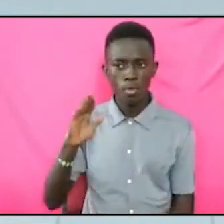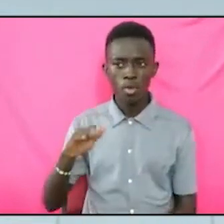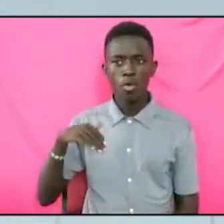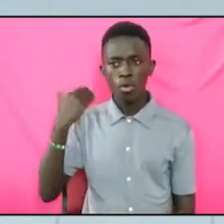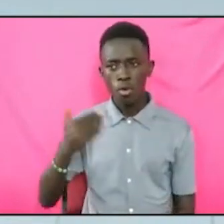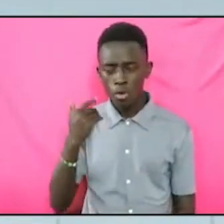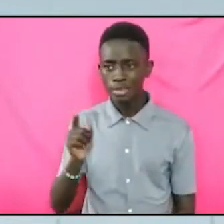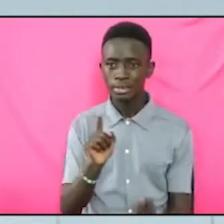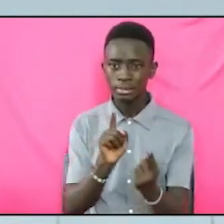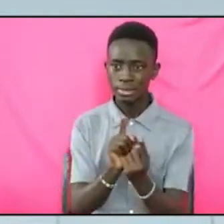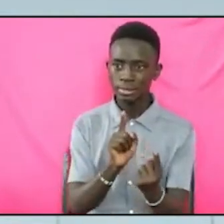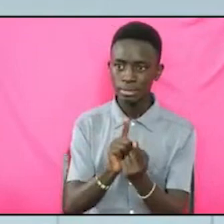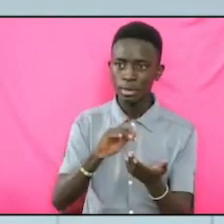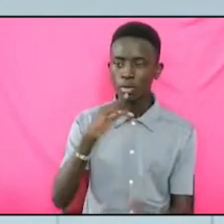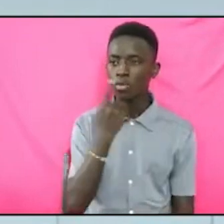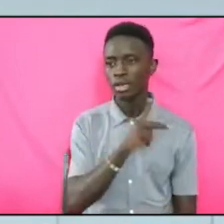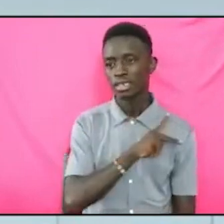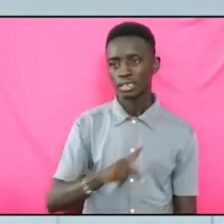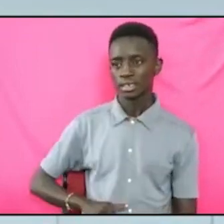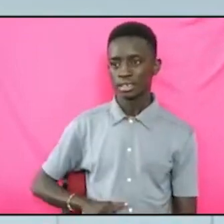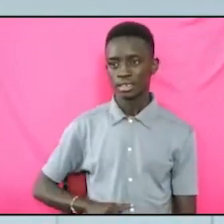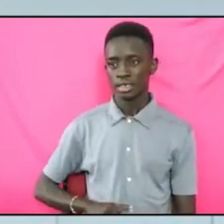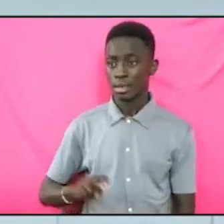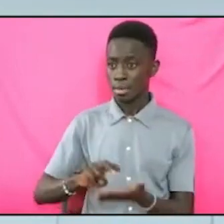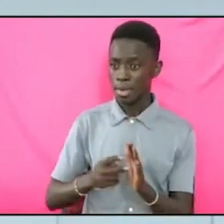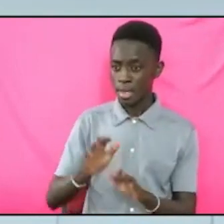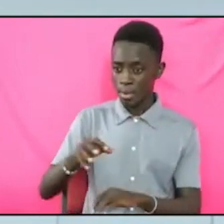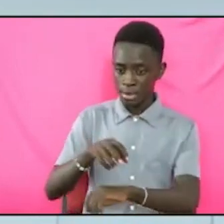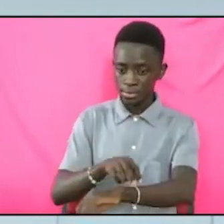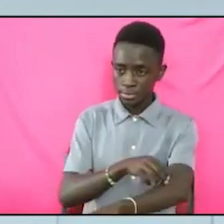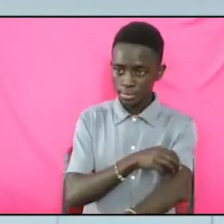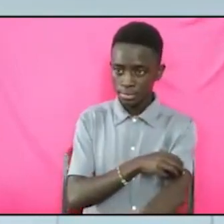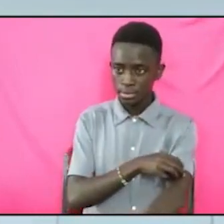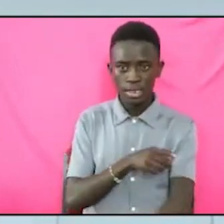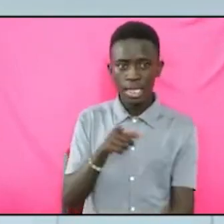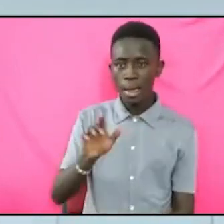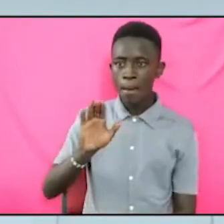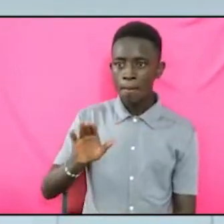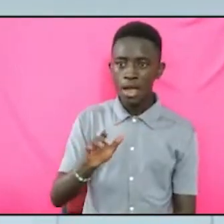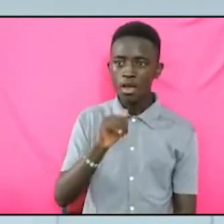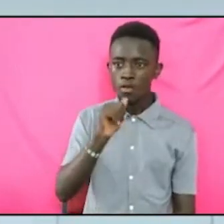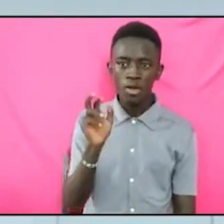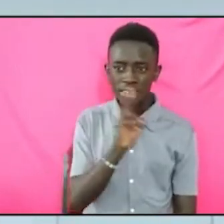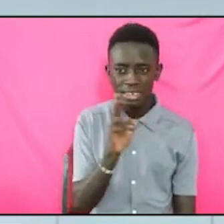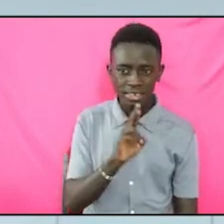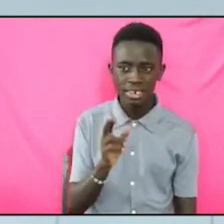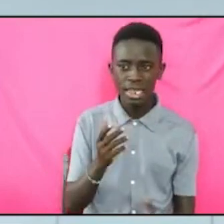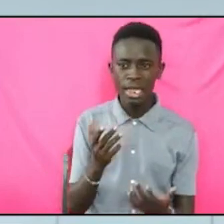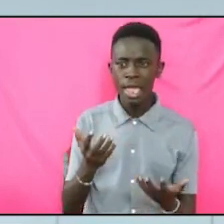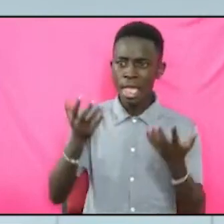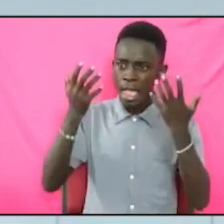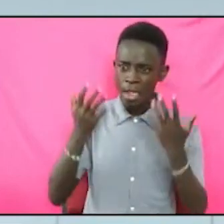to the king. Meaning that though he was leprous, his condition was not very severe that had reached a point where he would be